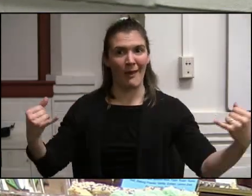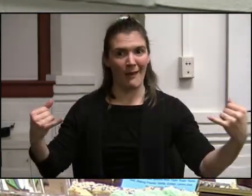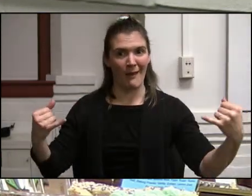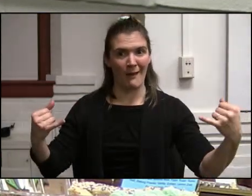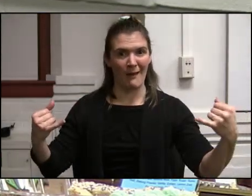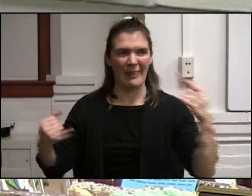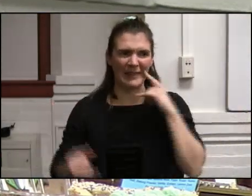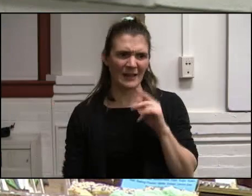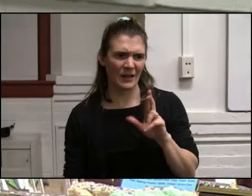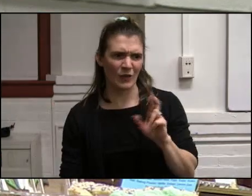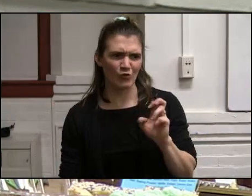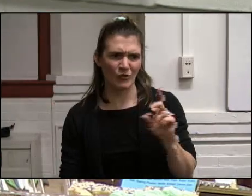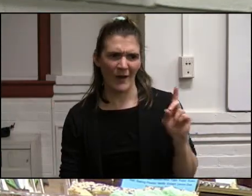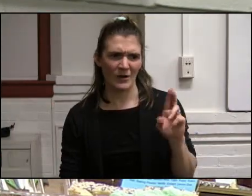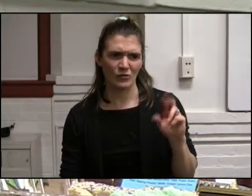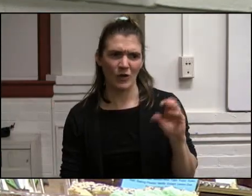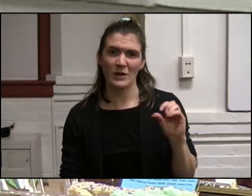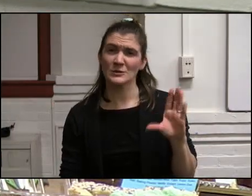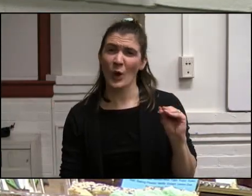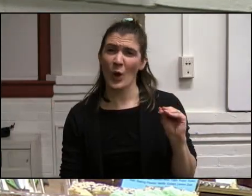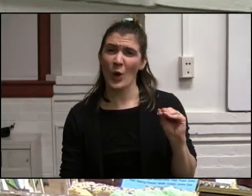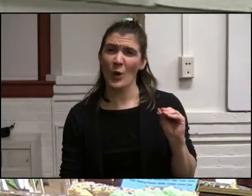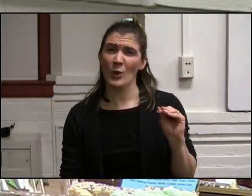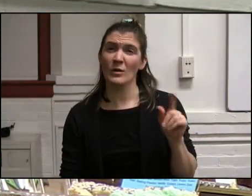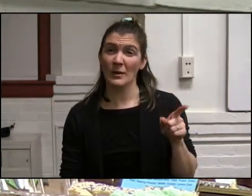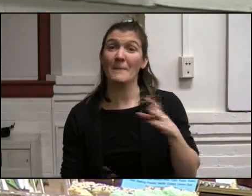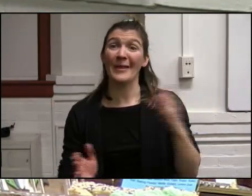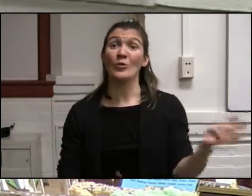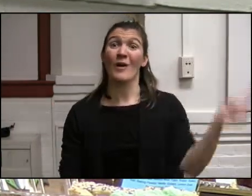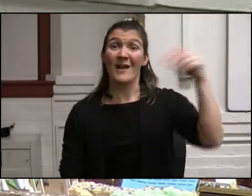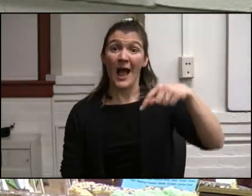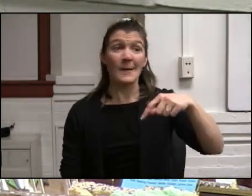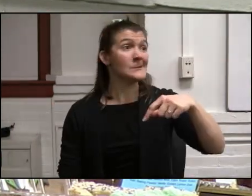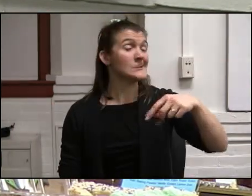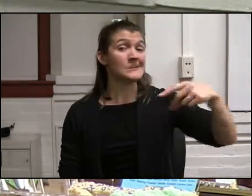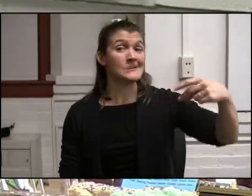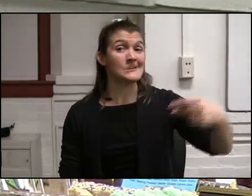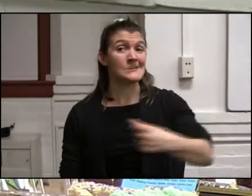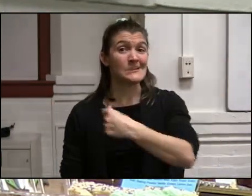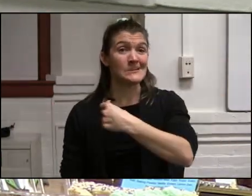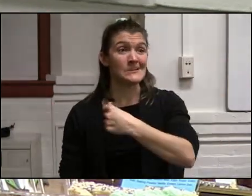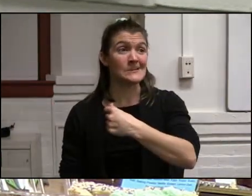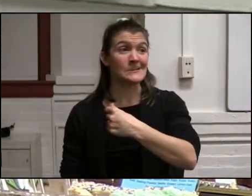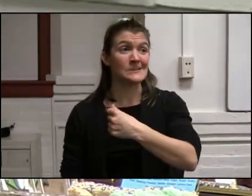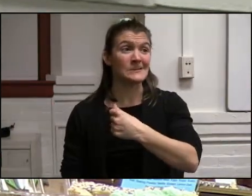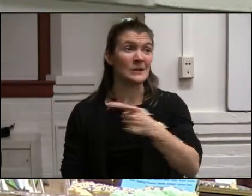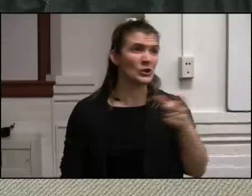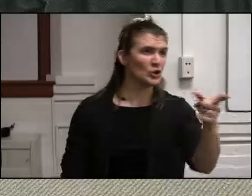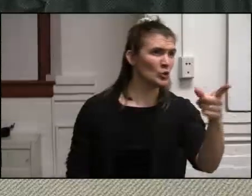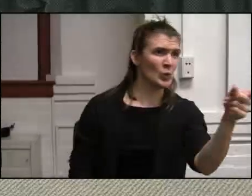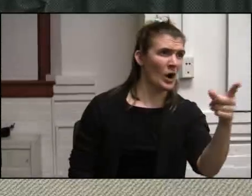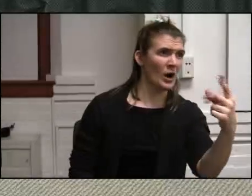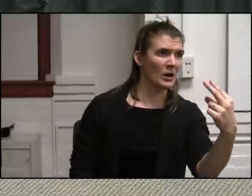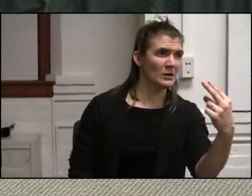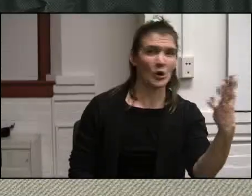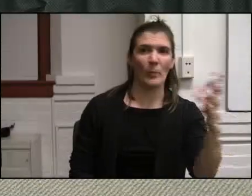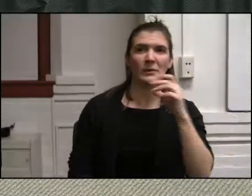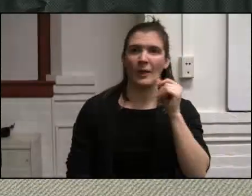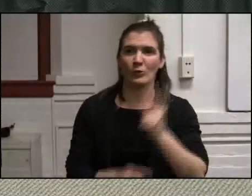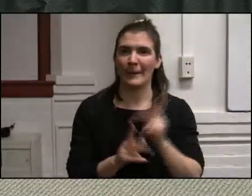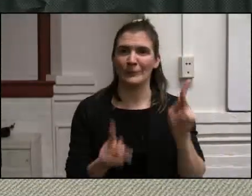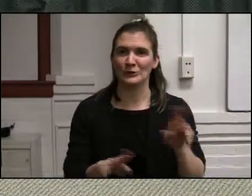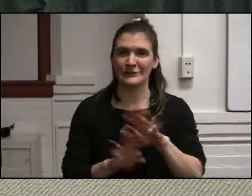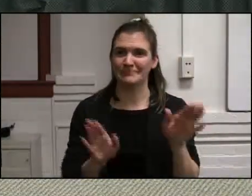Brad Roscoe, I think I'm remembering his name right. He was going to come to the meeting, but unless you're Brad, right, you're not.